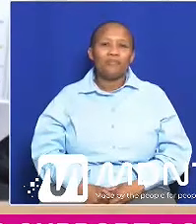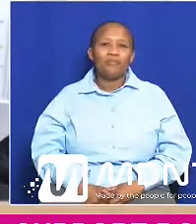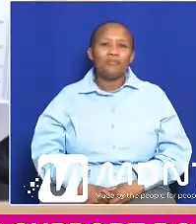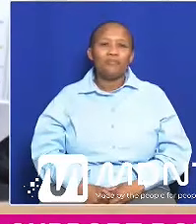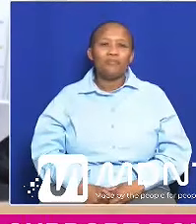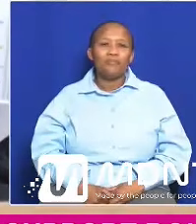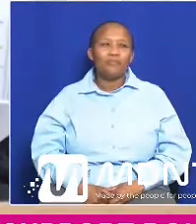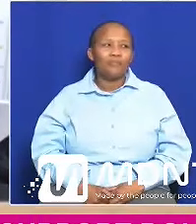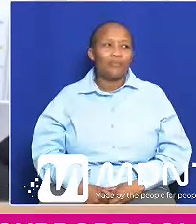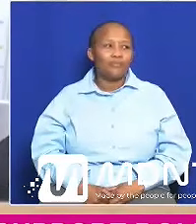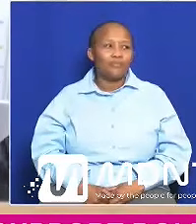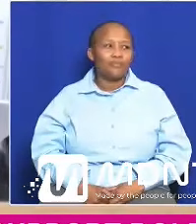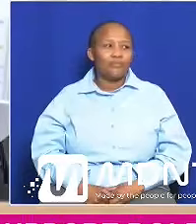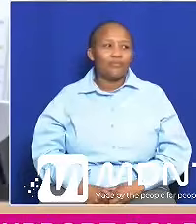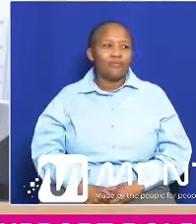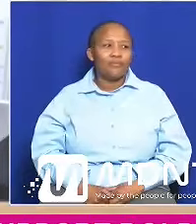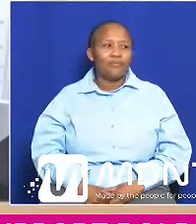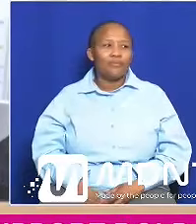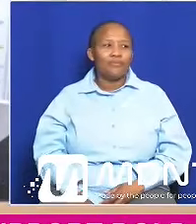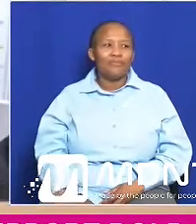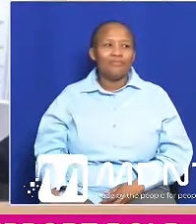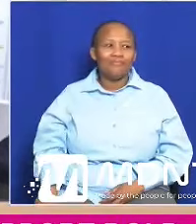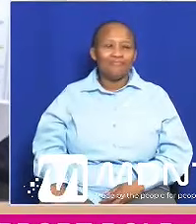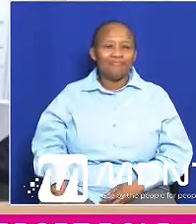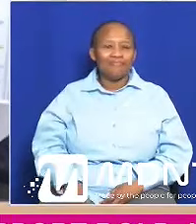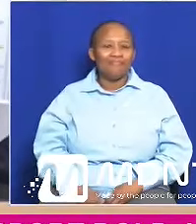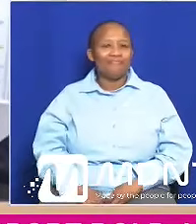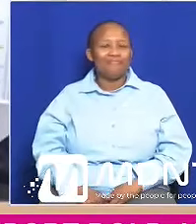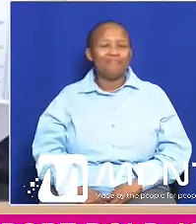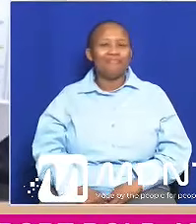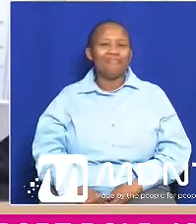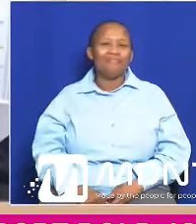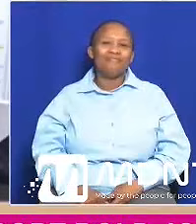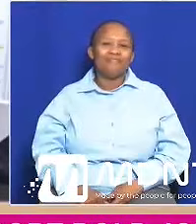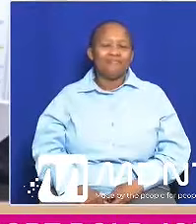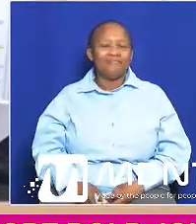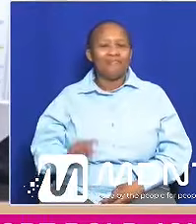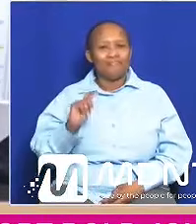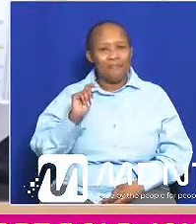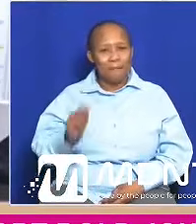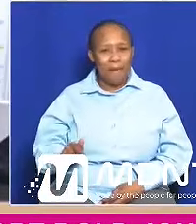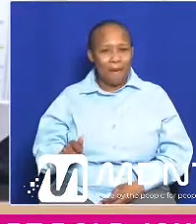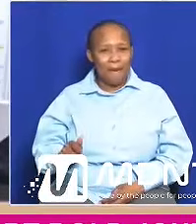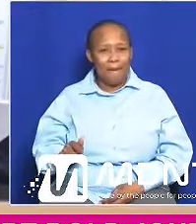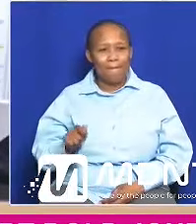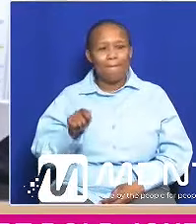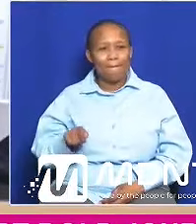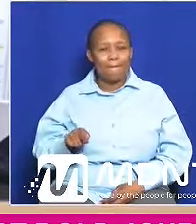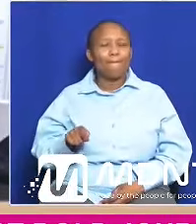a notification payment, and it has as a reference at the